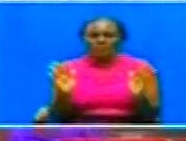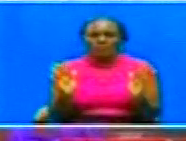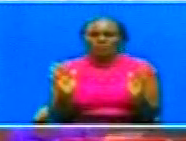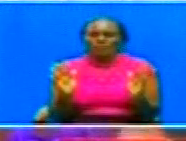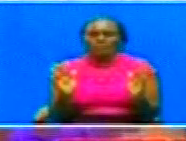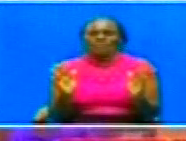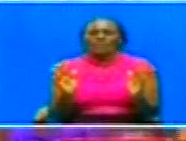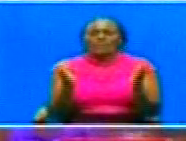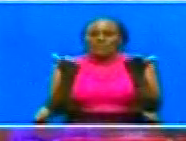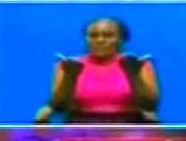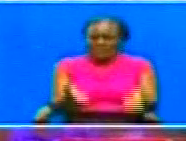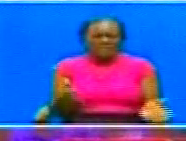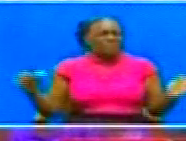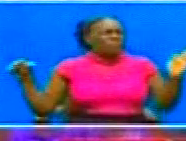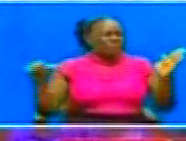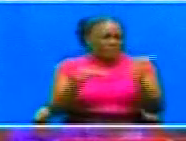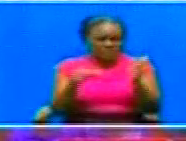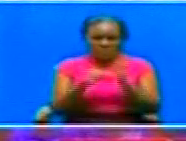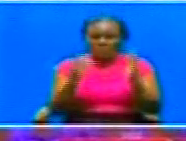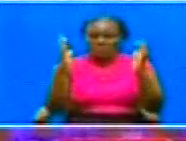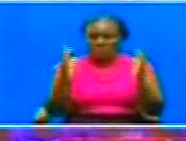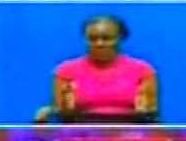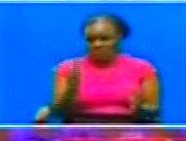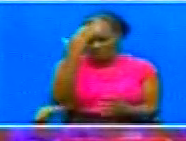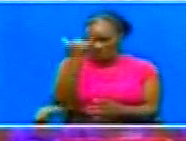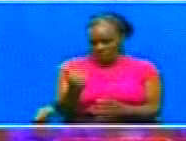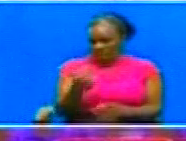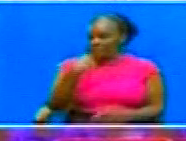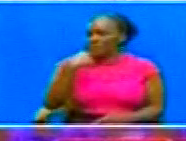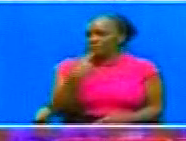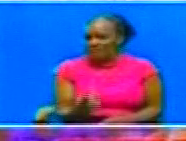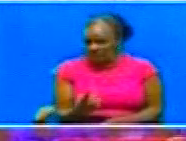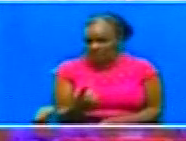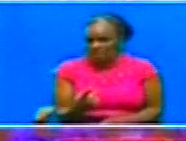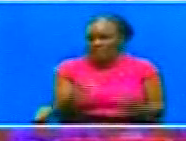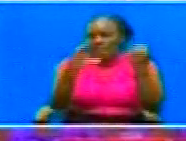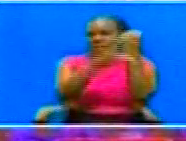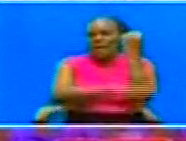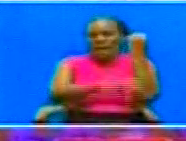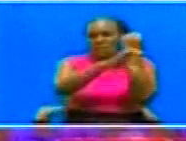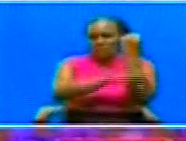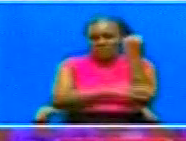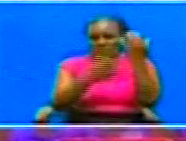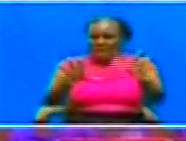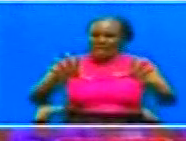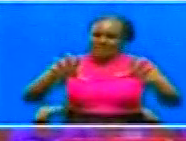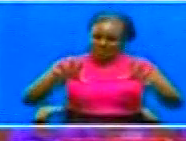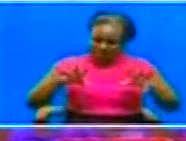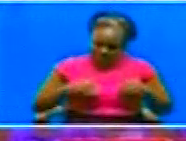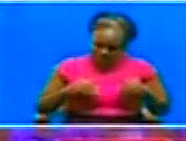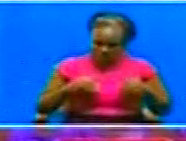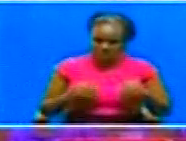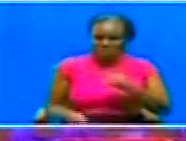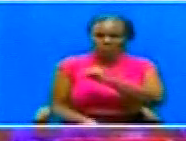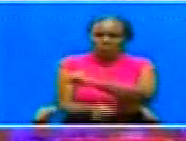And this is tragic. It is tragic because what he's saying is that this country has now condoned